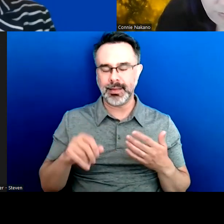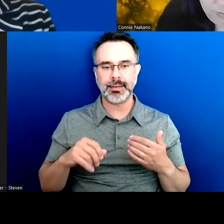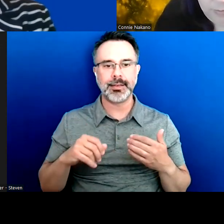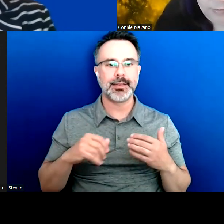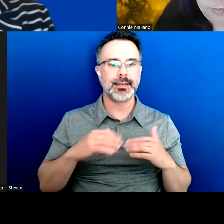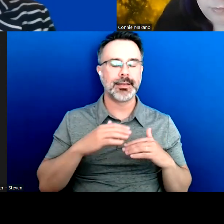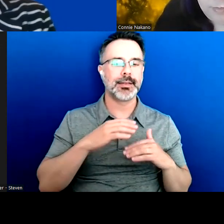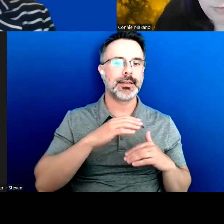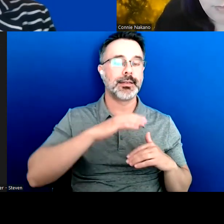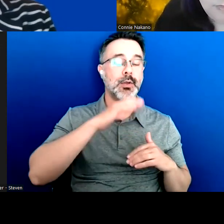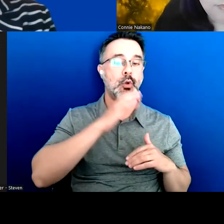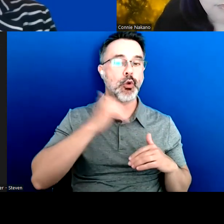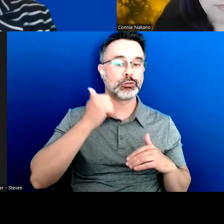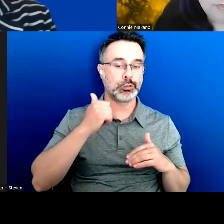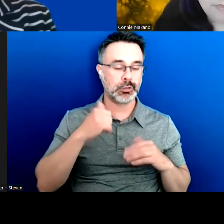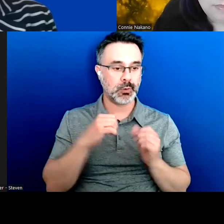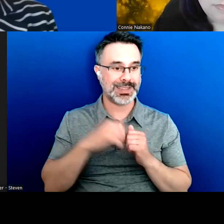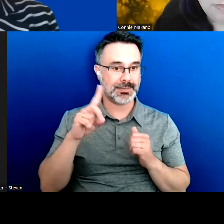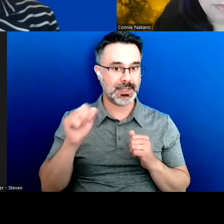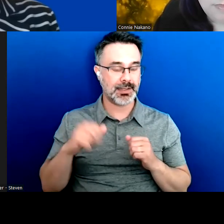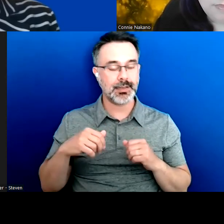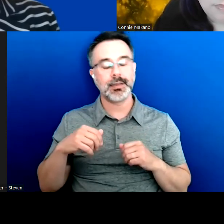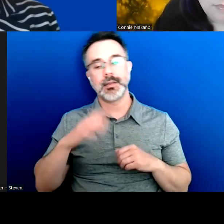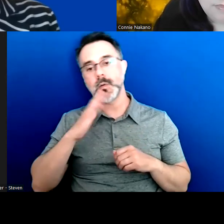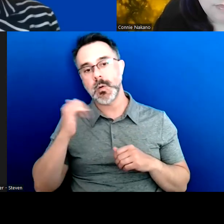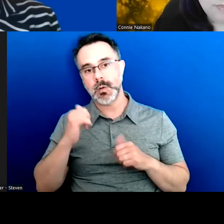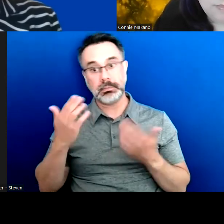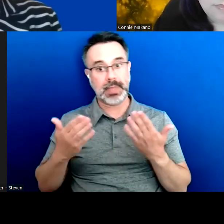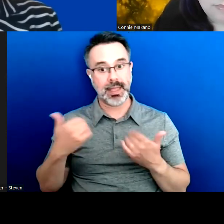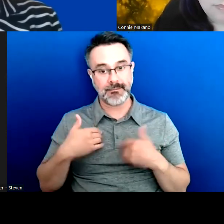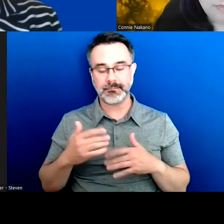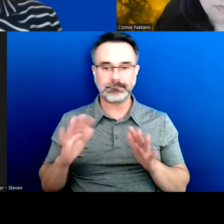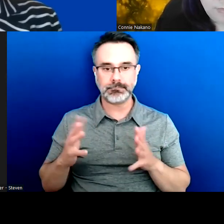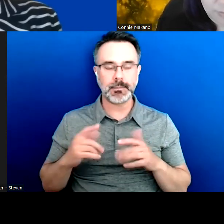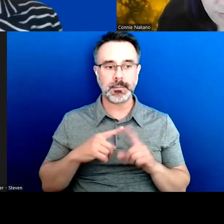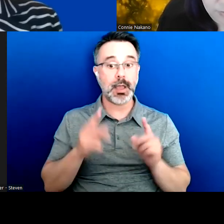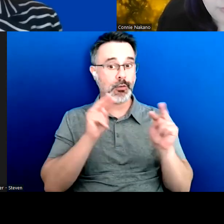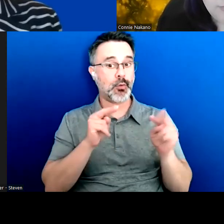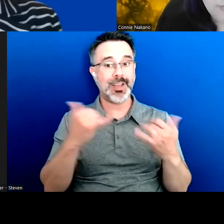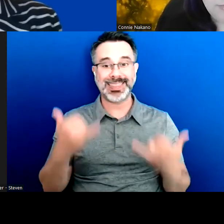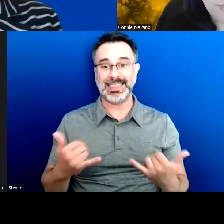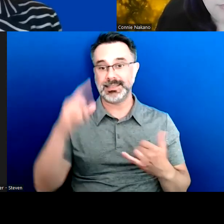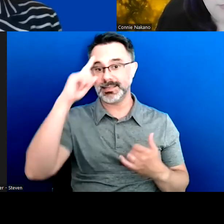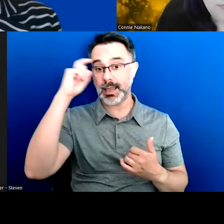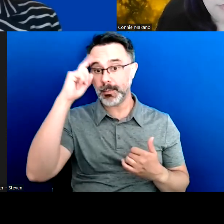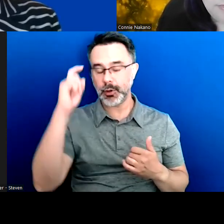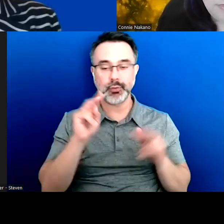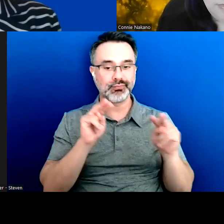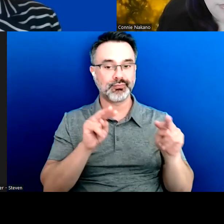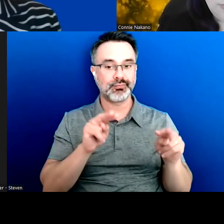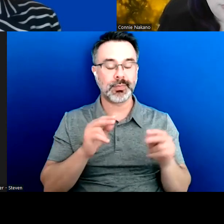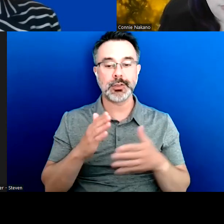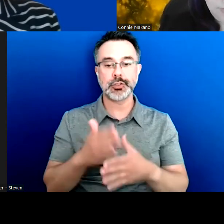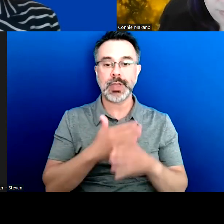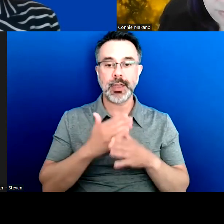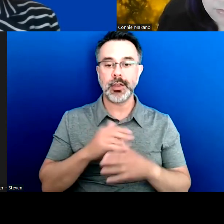adults who may have disabilities. But we do look forward this summer to sharing the 2020